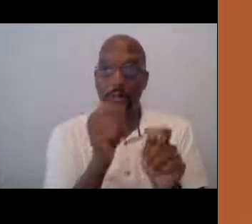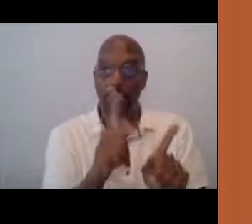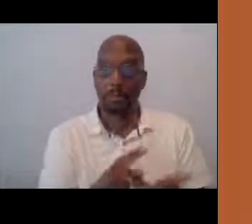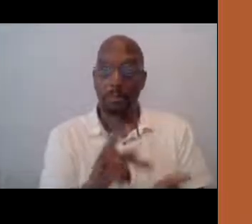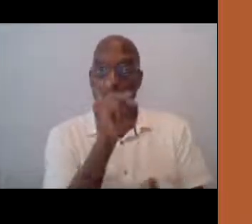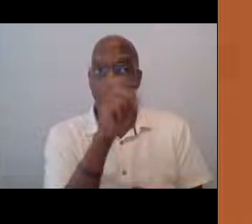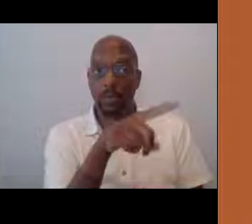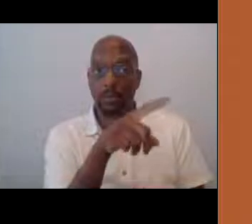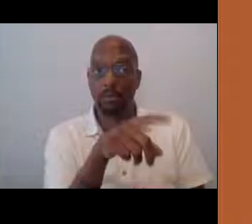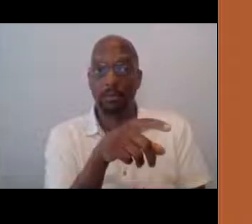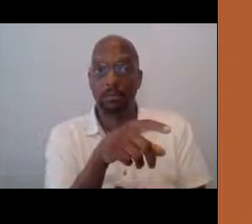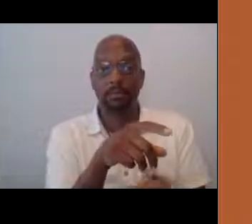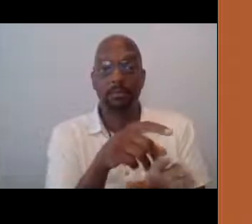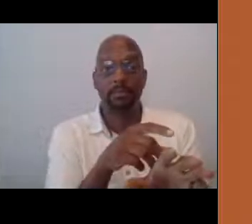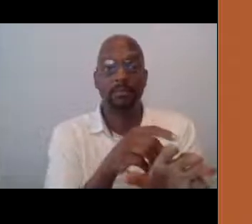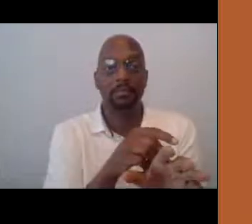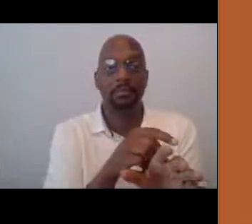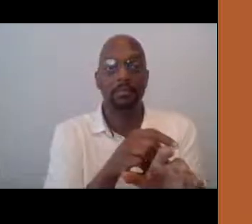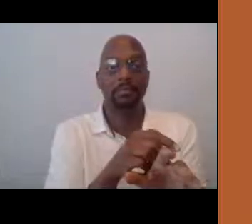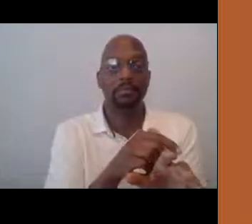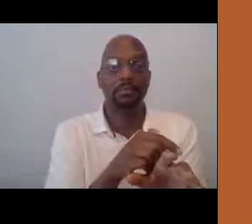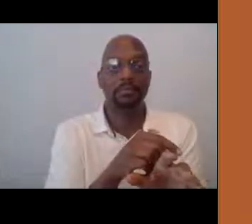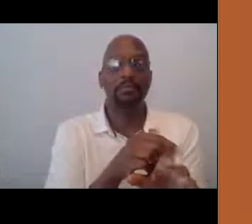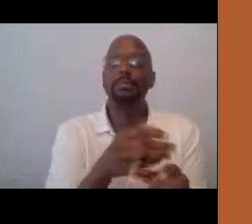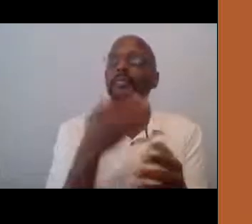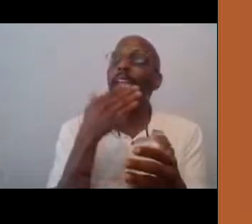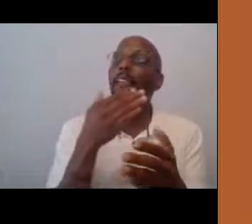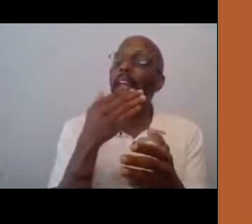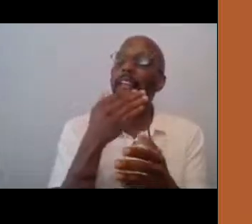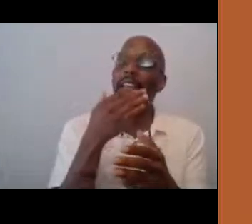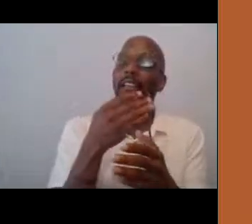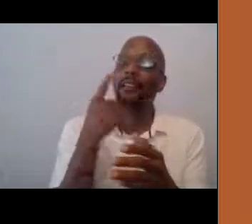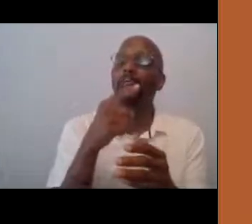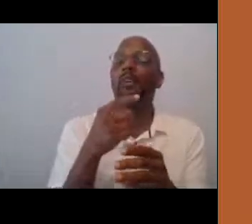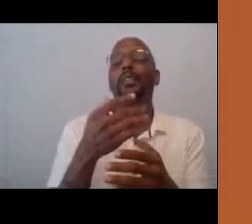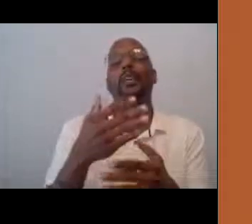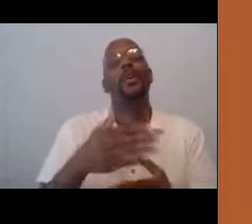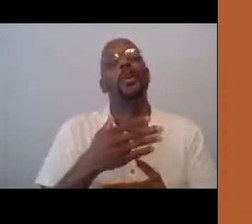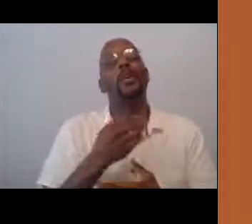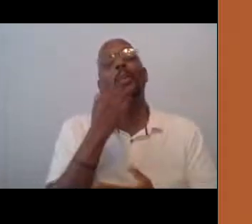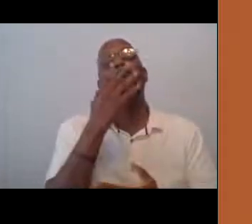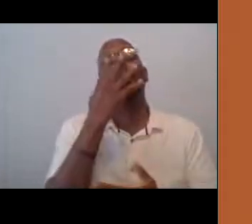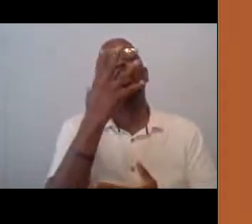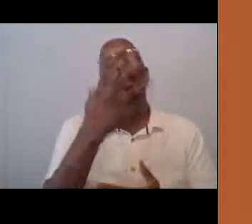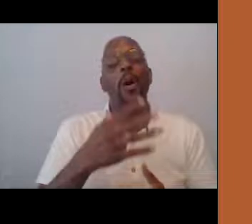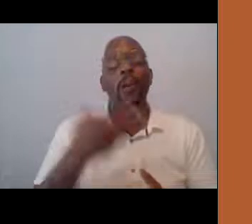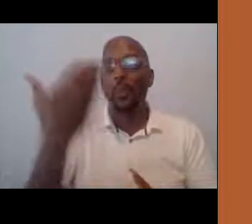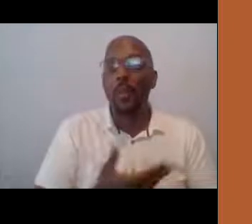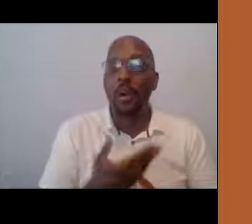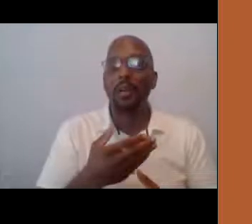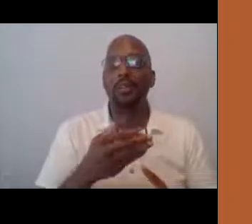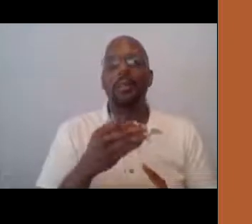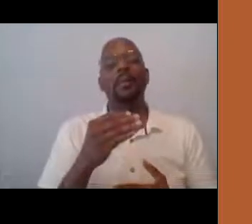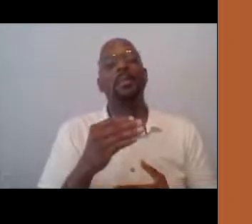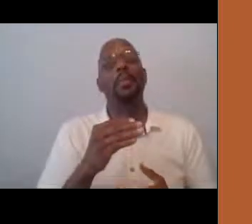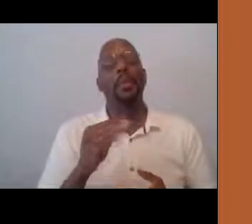something. Okay. Thank you, Chair Eager, and thanks for the warm welcome from the mayor and the